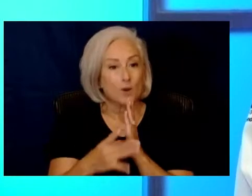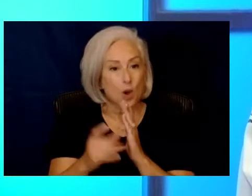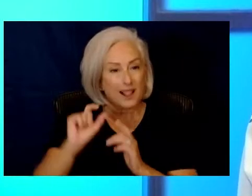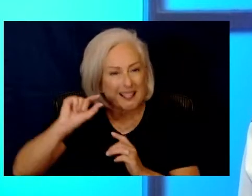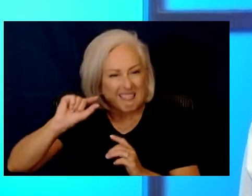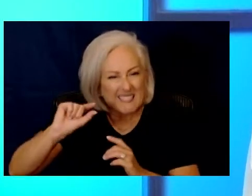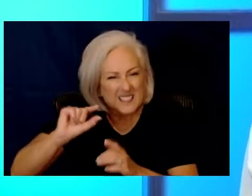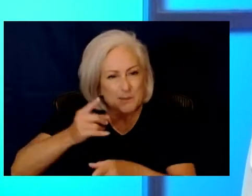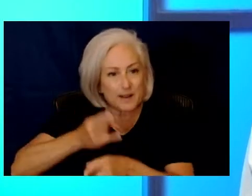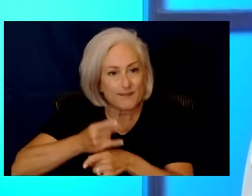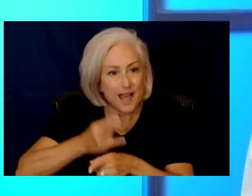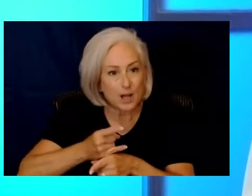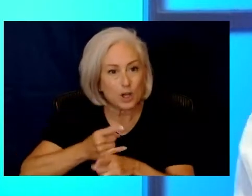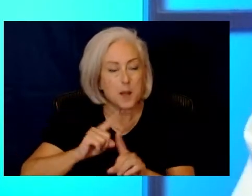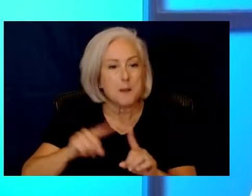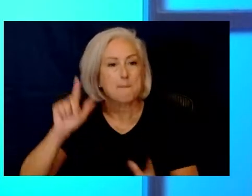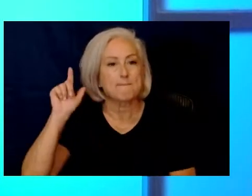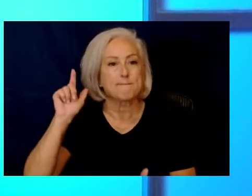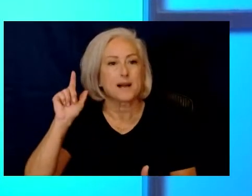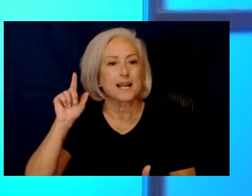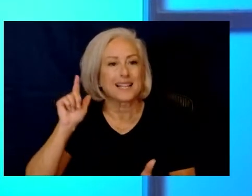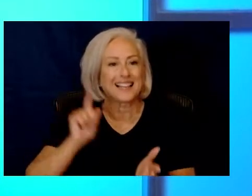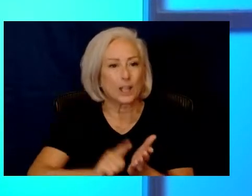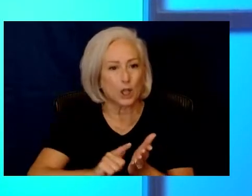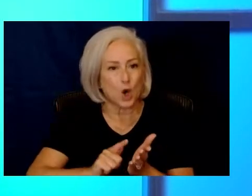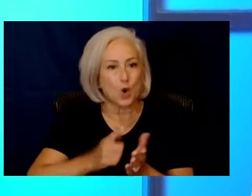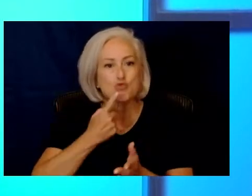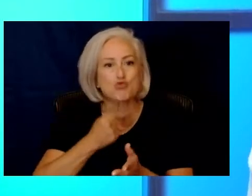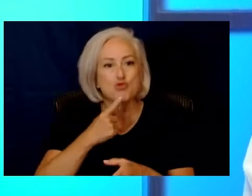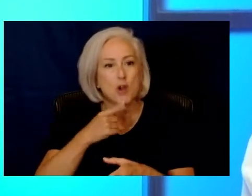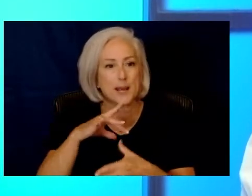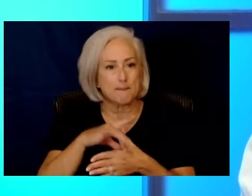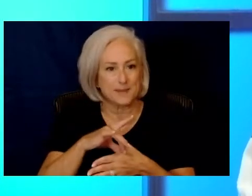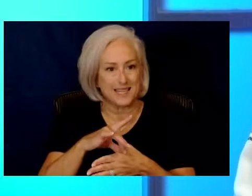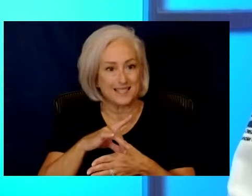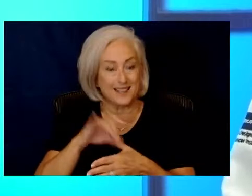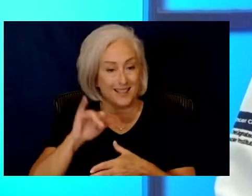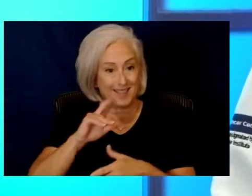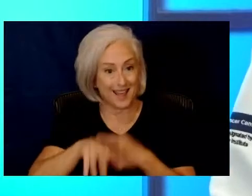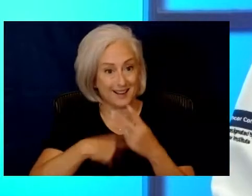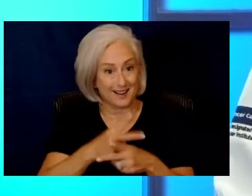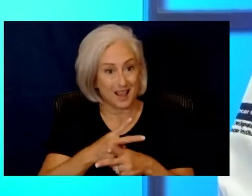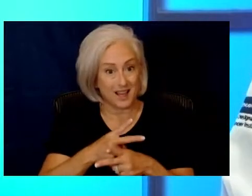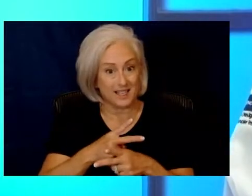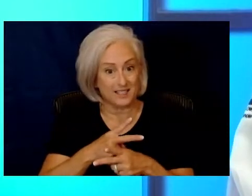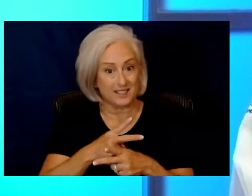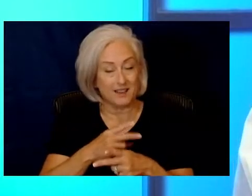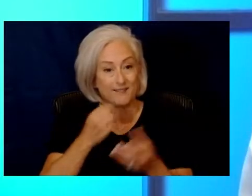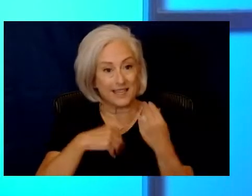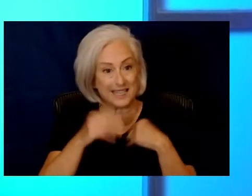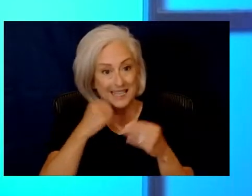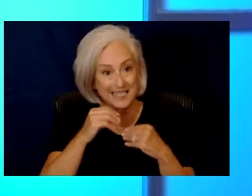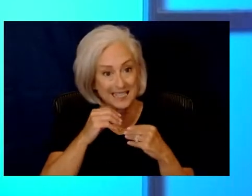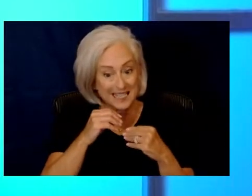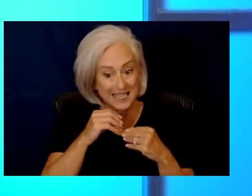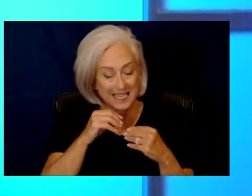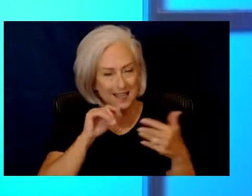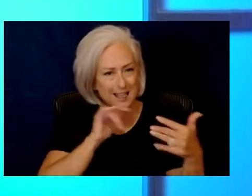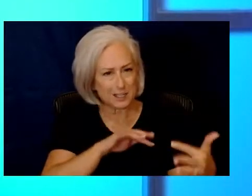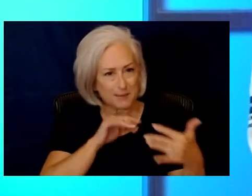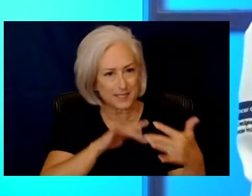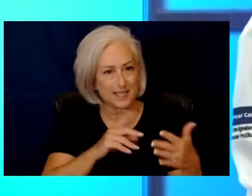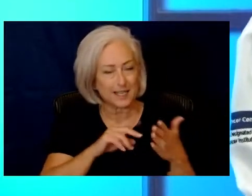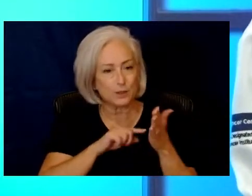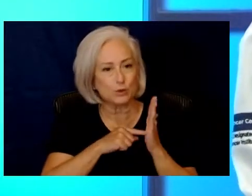really very little red meat. And I think that kind of diet has been studied by many, many studies to have a lot of good health effects, cardiovascular